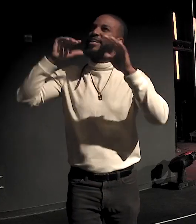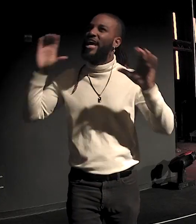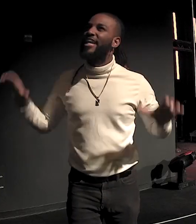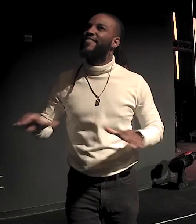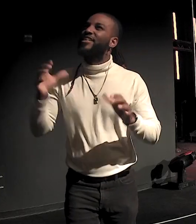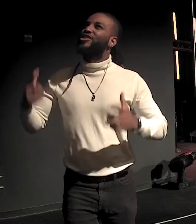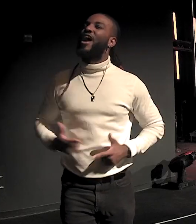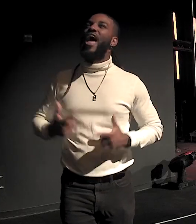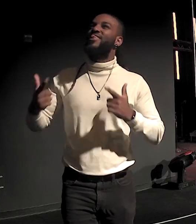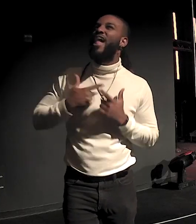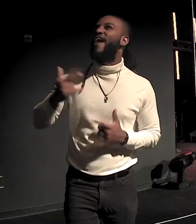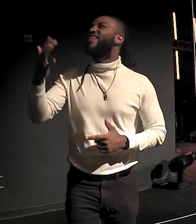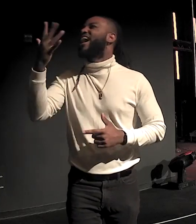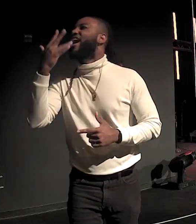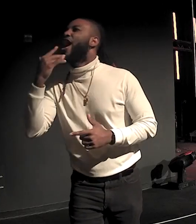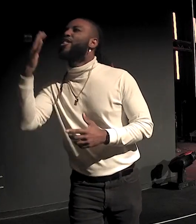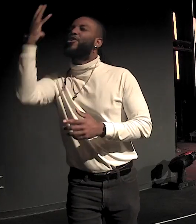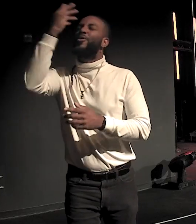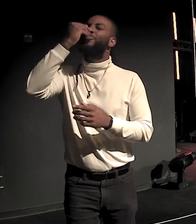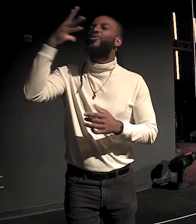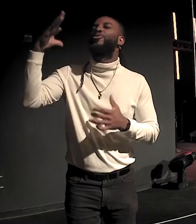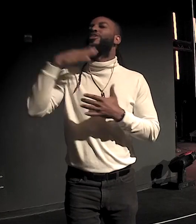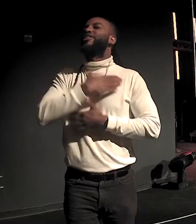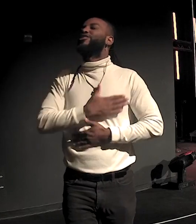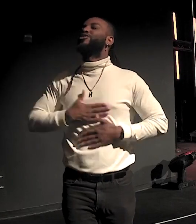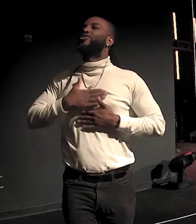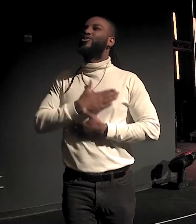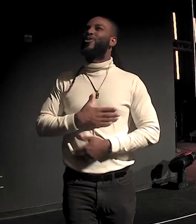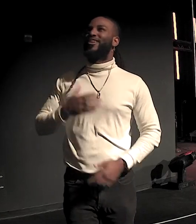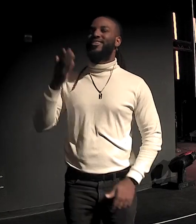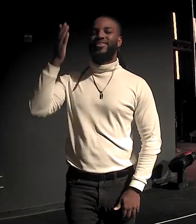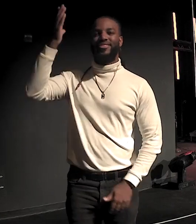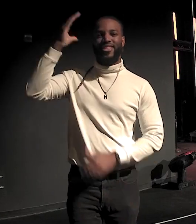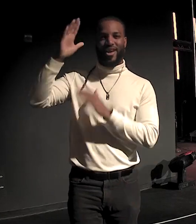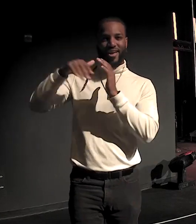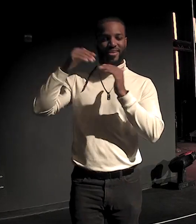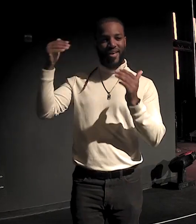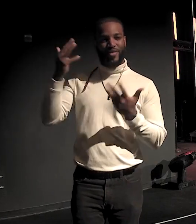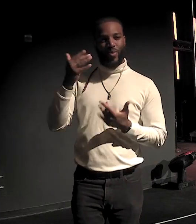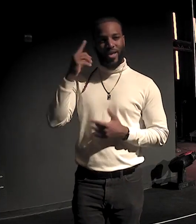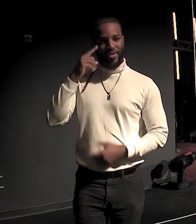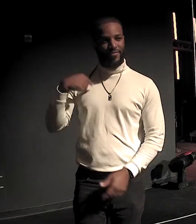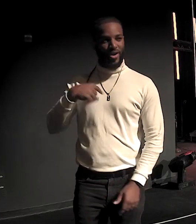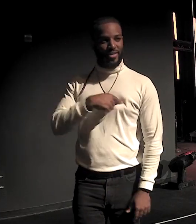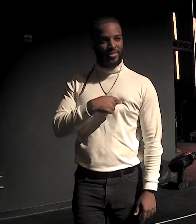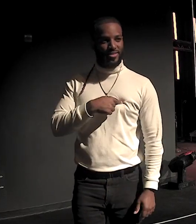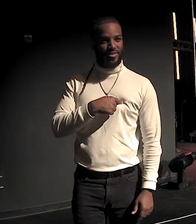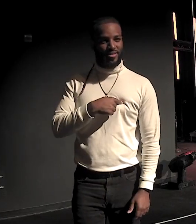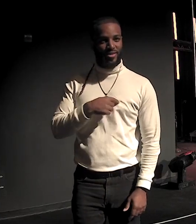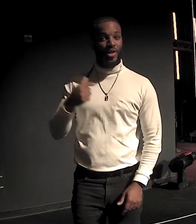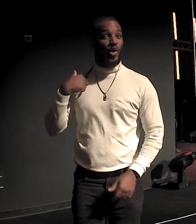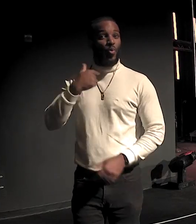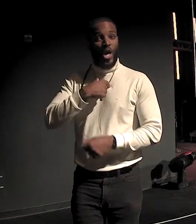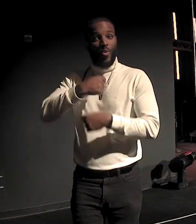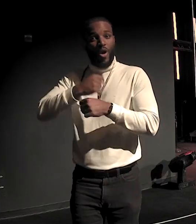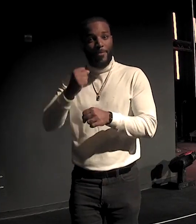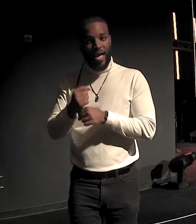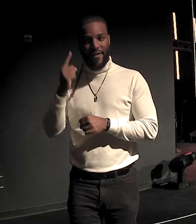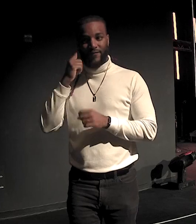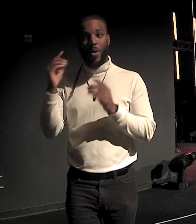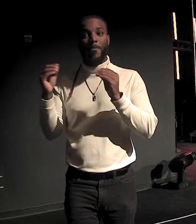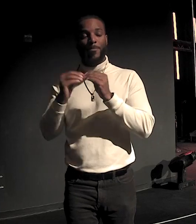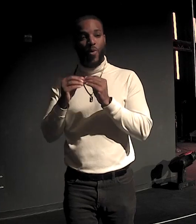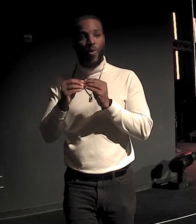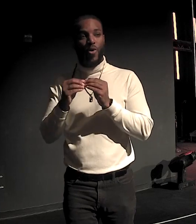life and color and beauty and joy that God has in store for us. Because we were made for more